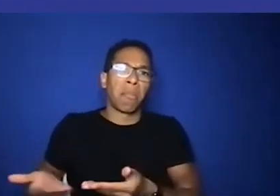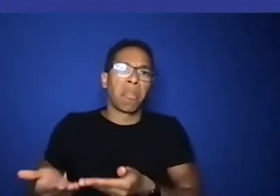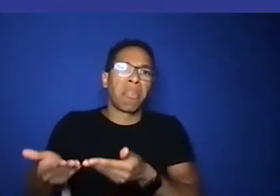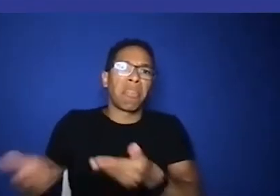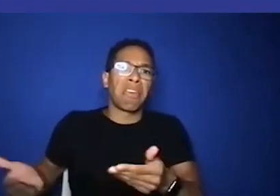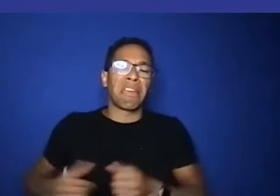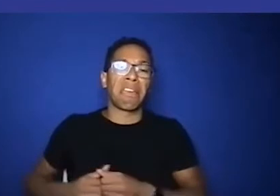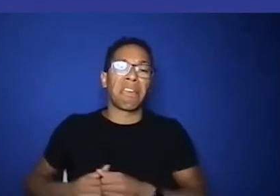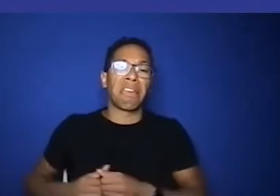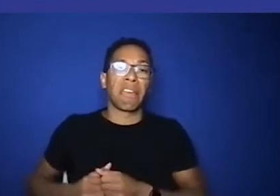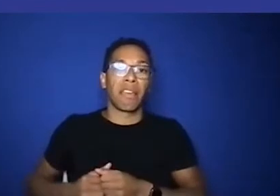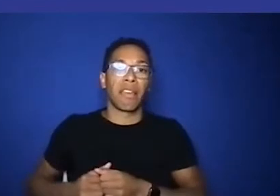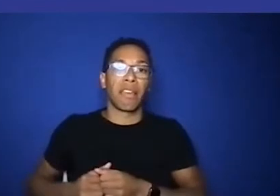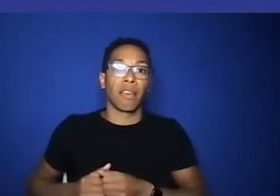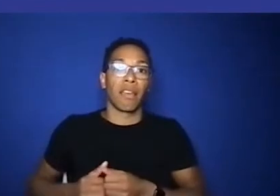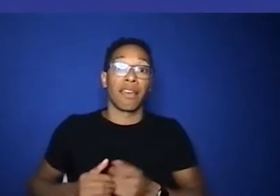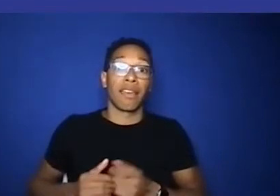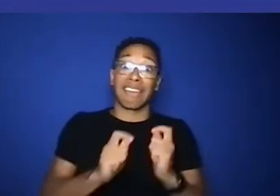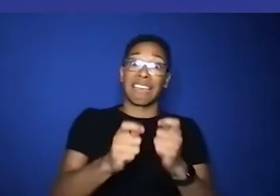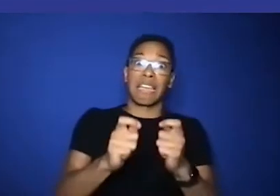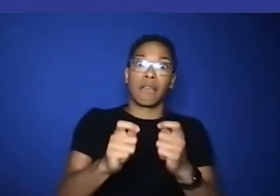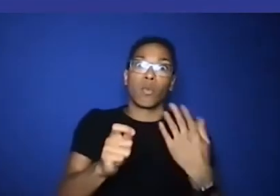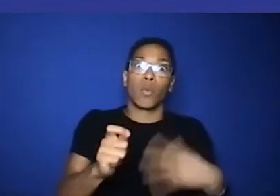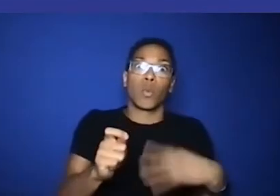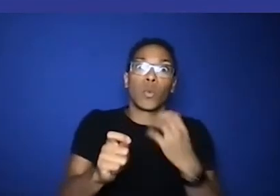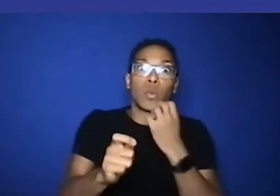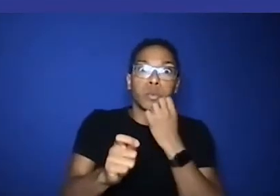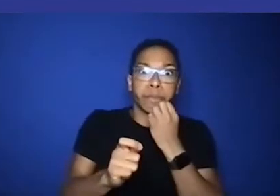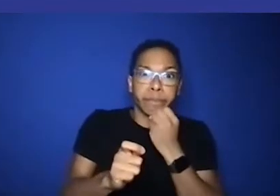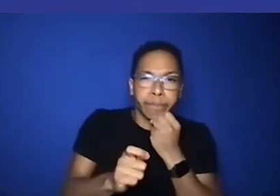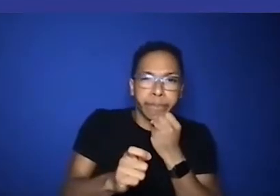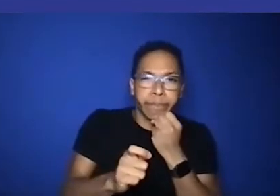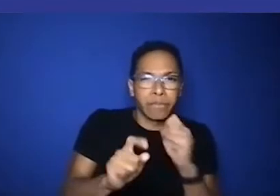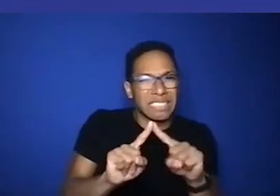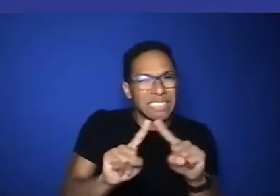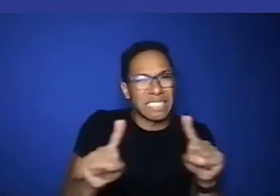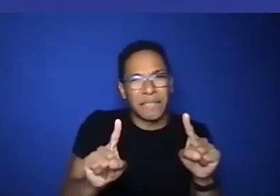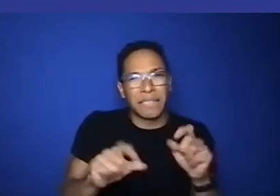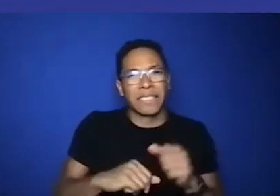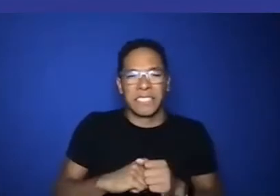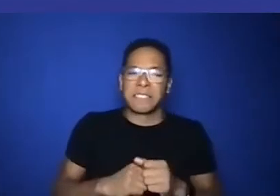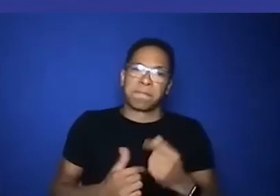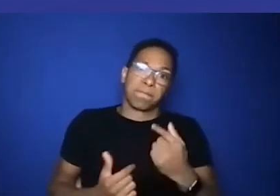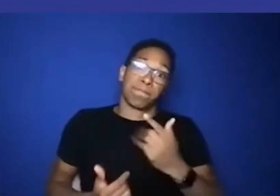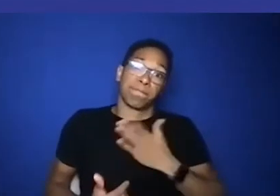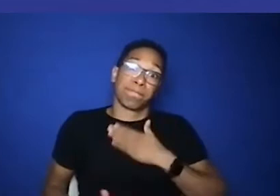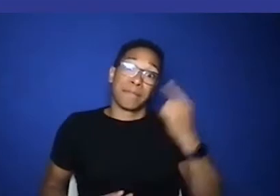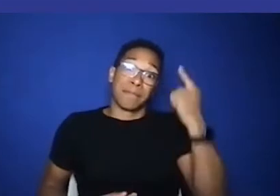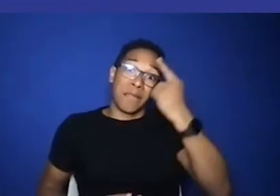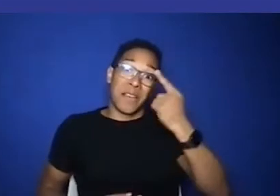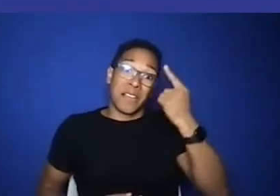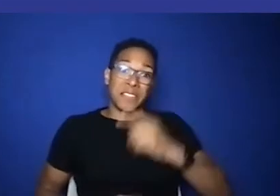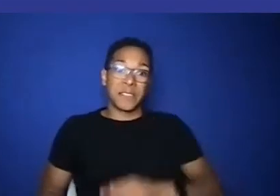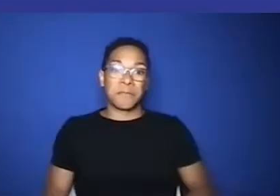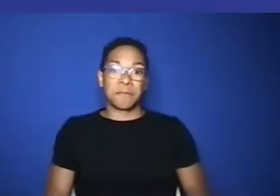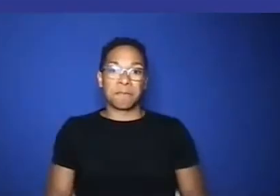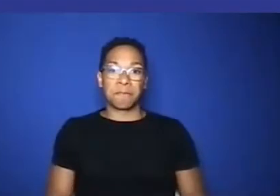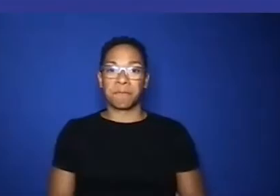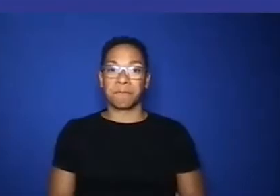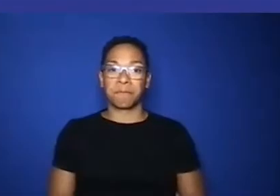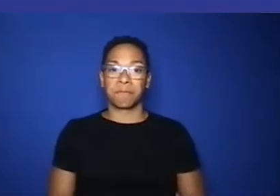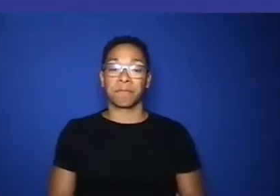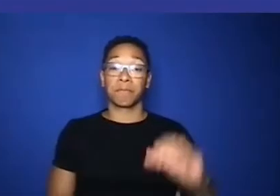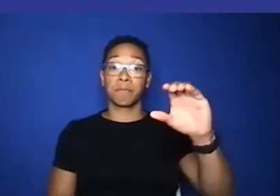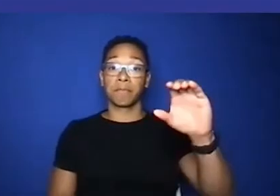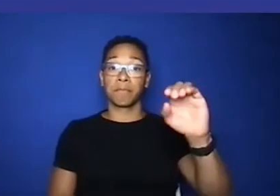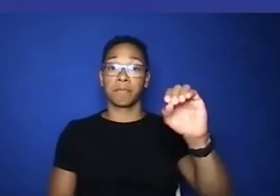those are the things that I'm thinking of after Colette spoke. So I really loved reading that essay